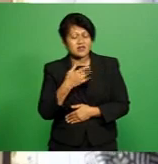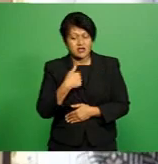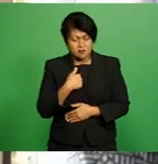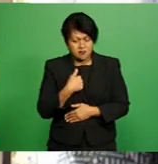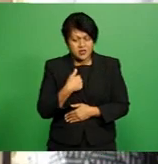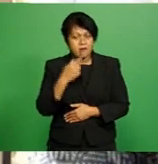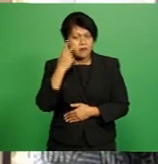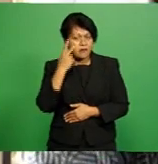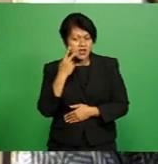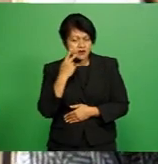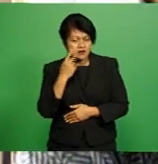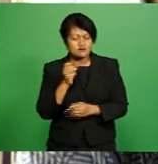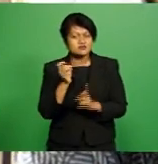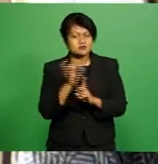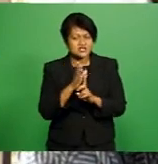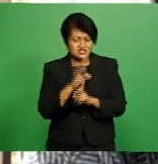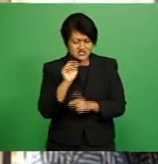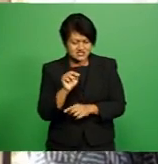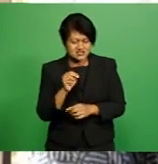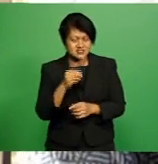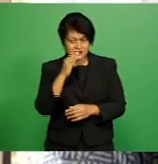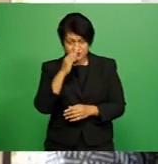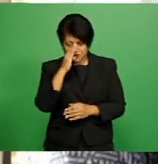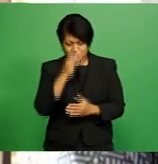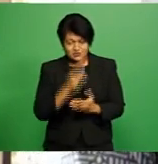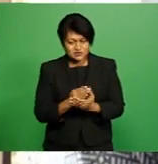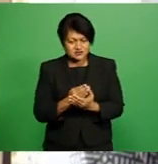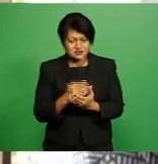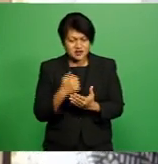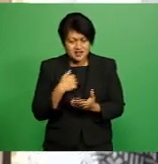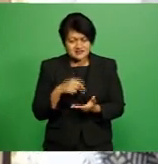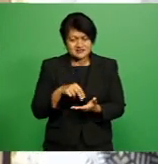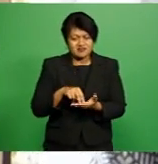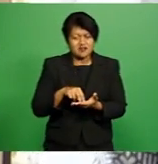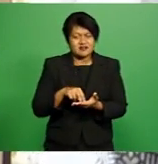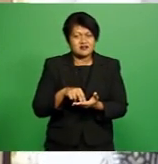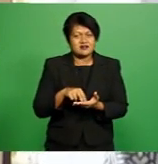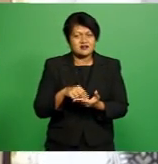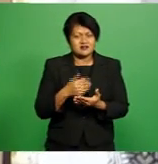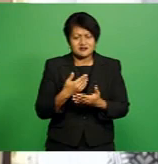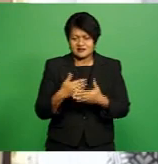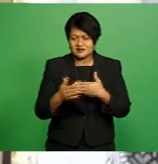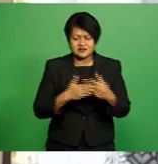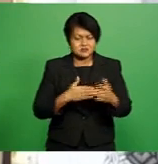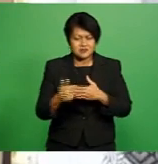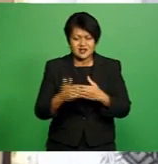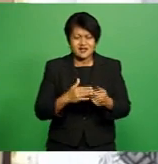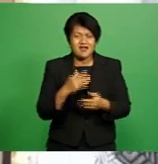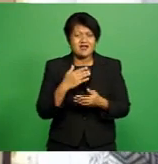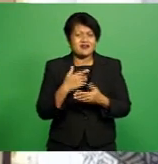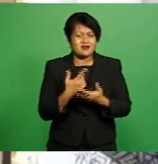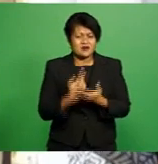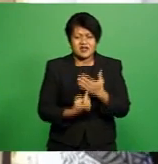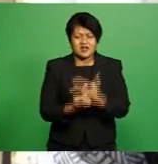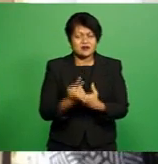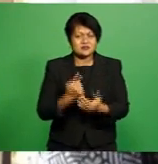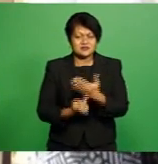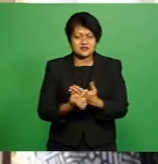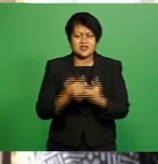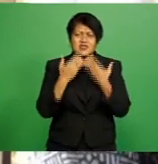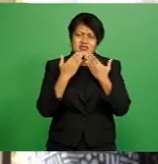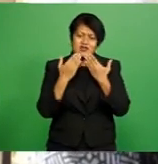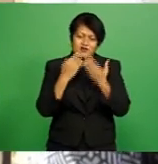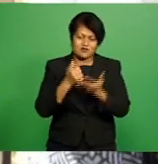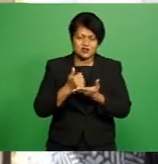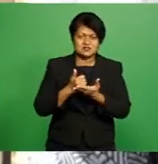I understand the circumstances we have to go through despite having all support and facilities